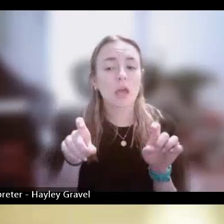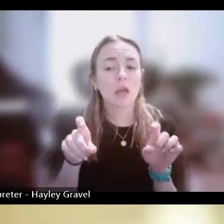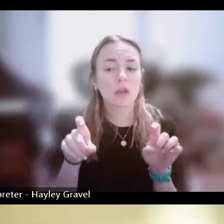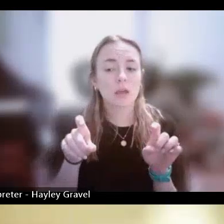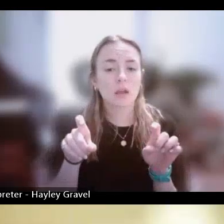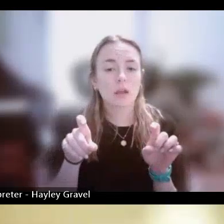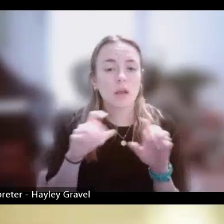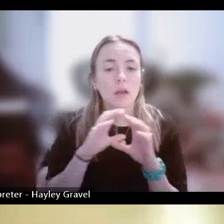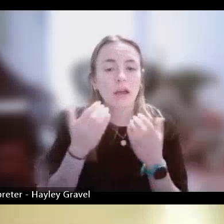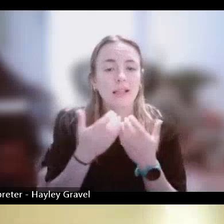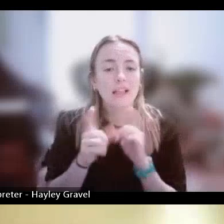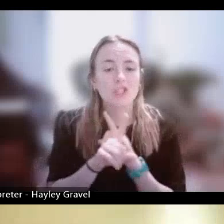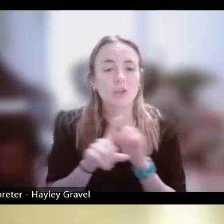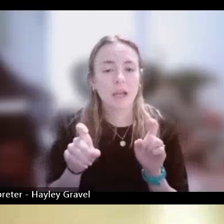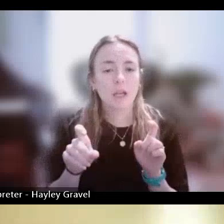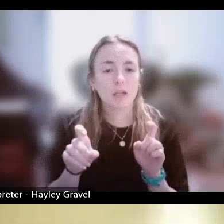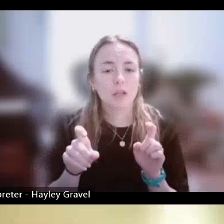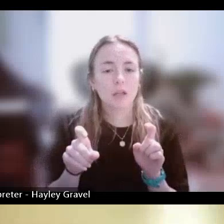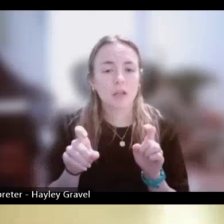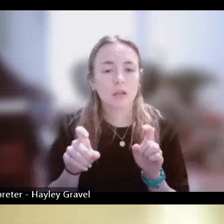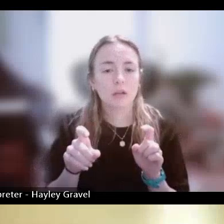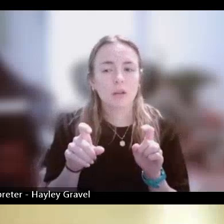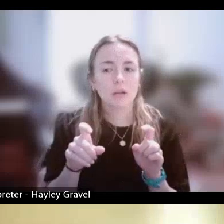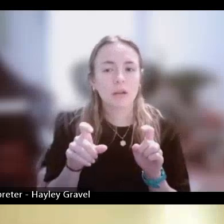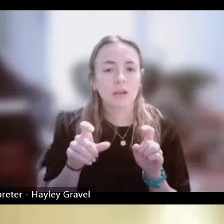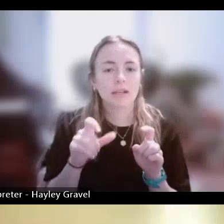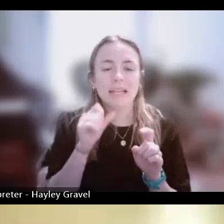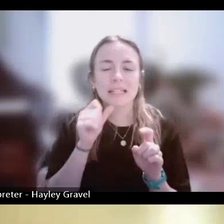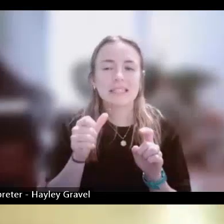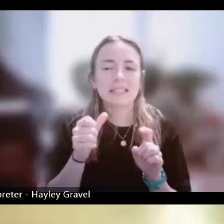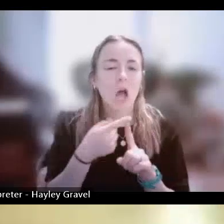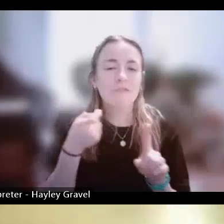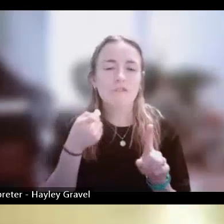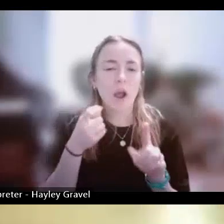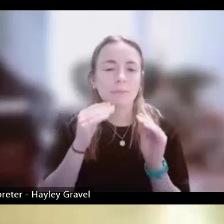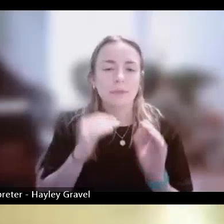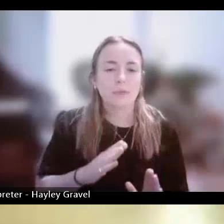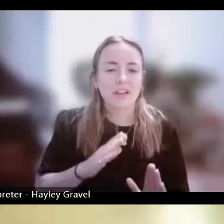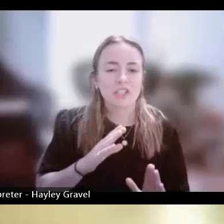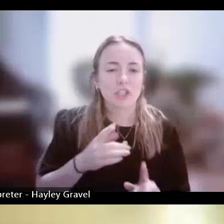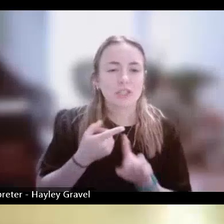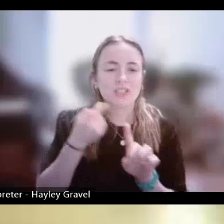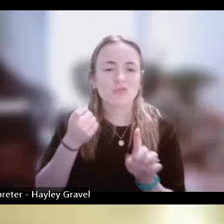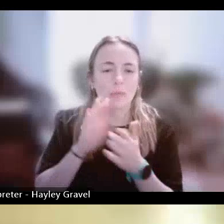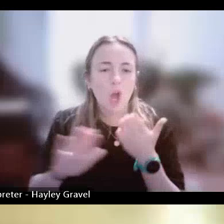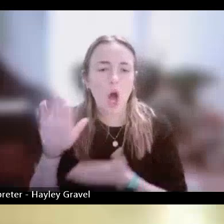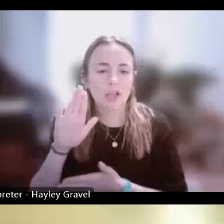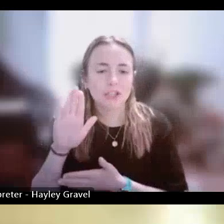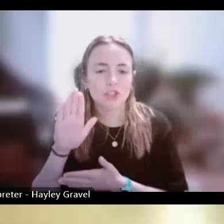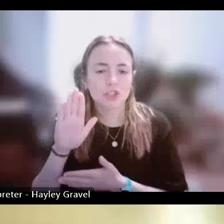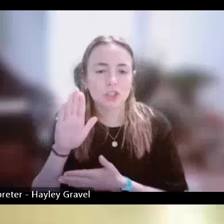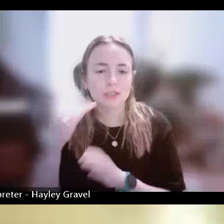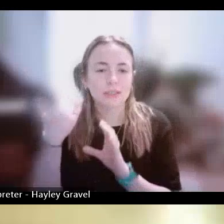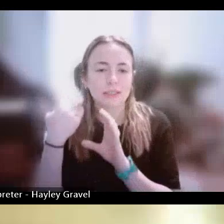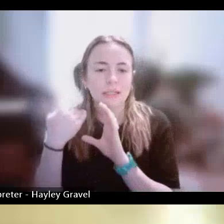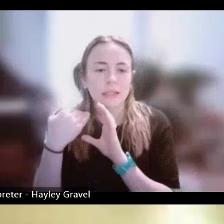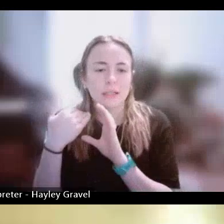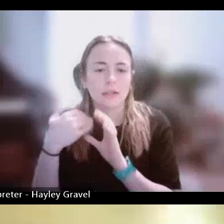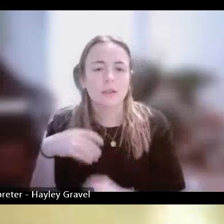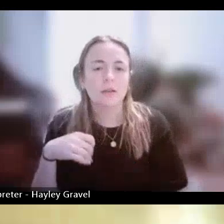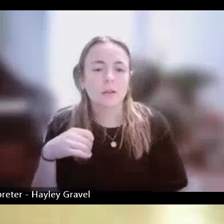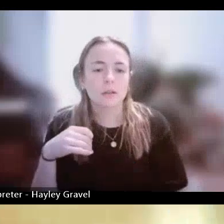Yes. Okay, great. Okay. If we were meeting face to face, I would know when they would come out because I would have to give them. I'd have to give them to you, but